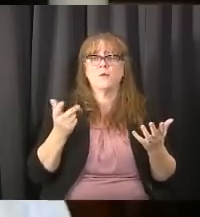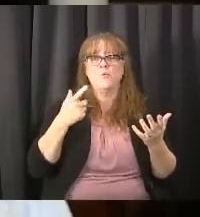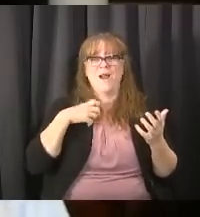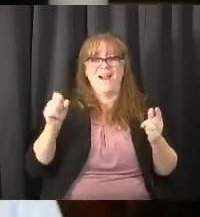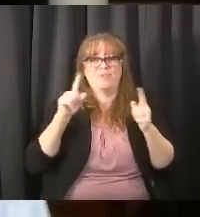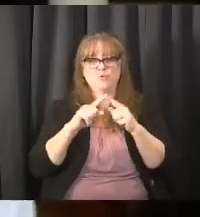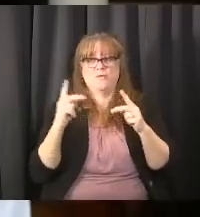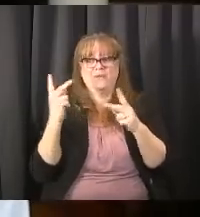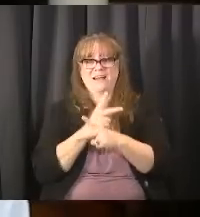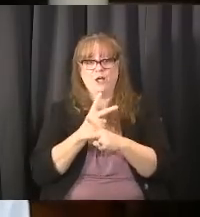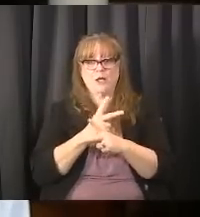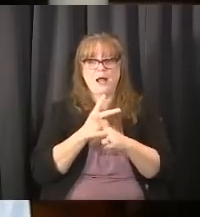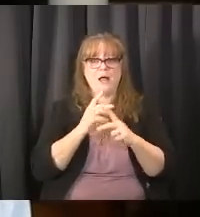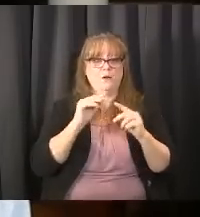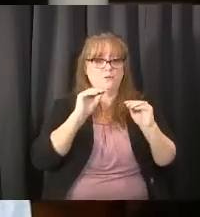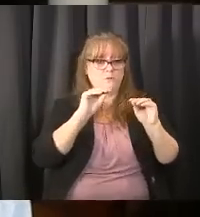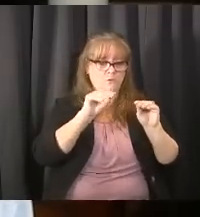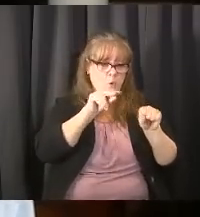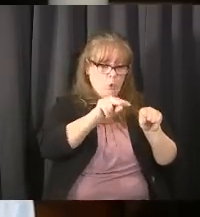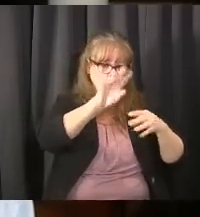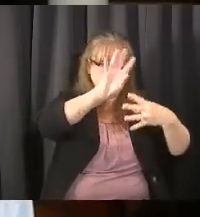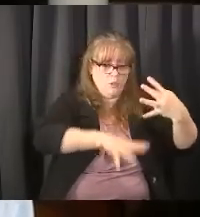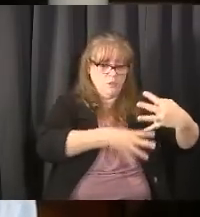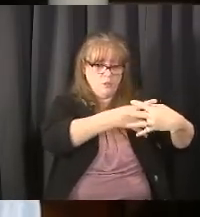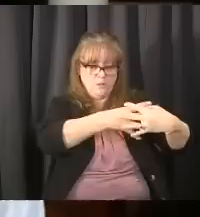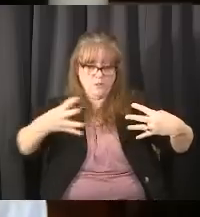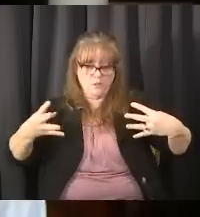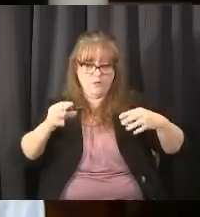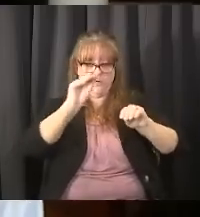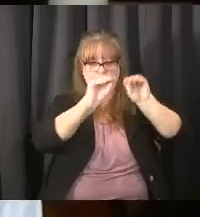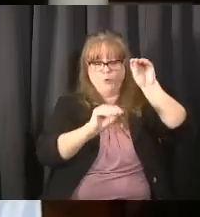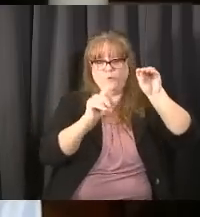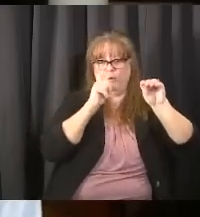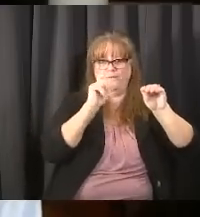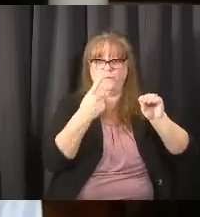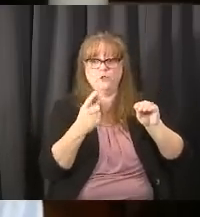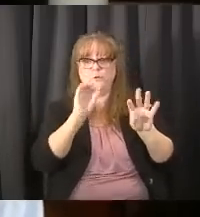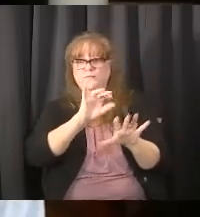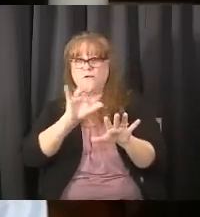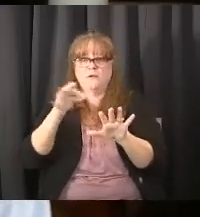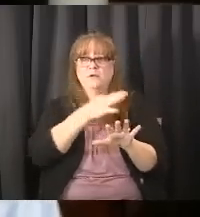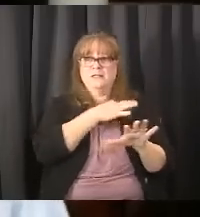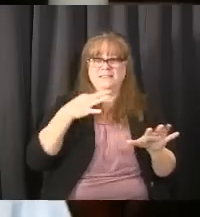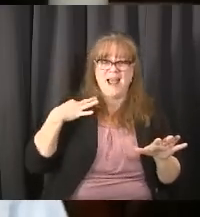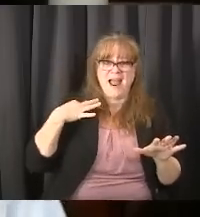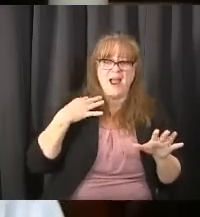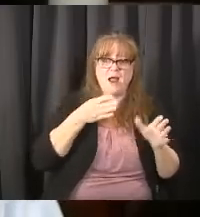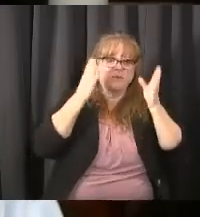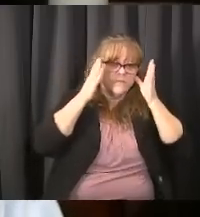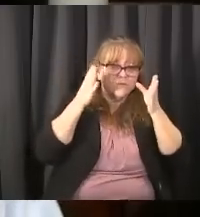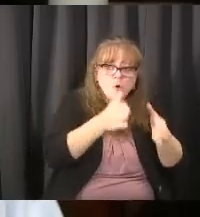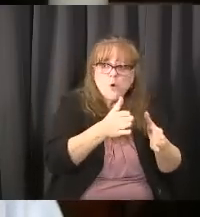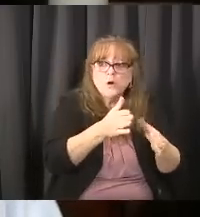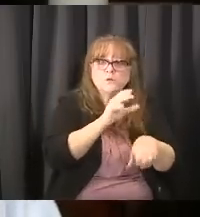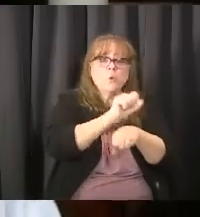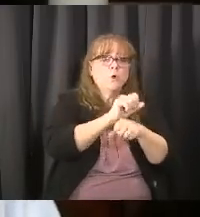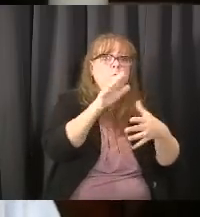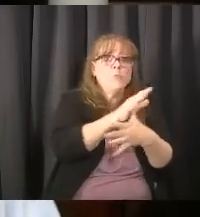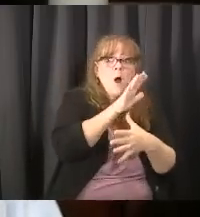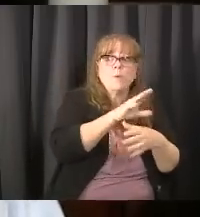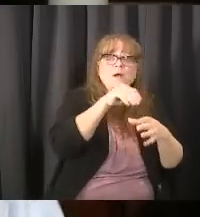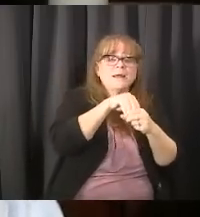members that have been doing primary health care and seeing patients and taking care of their daily needs, we have repurposed a good portion of